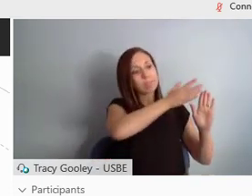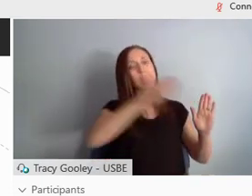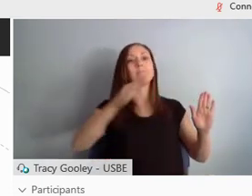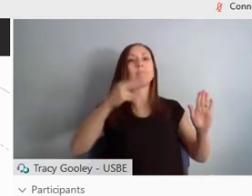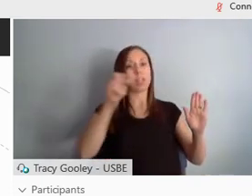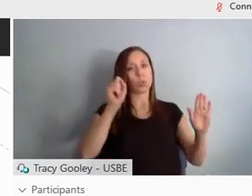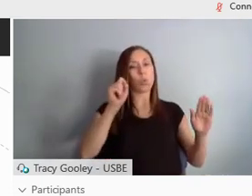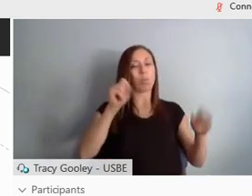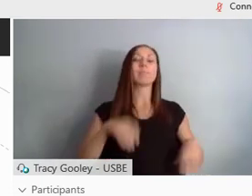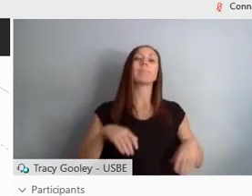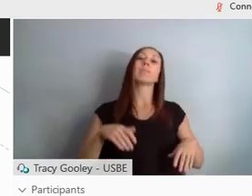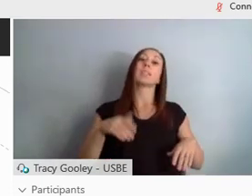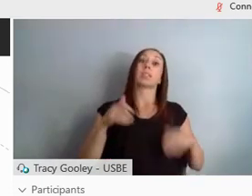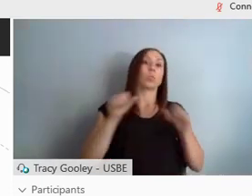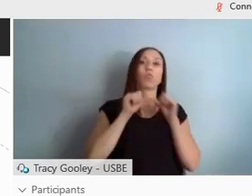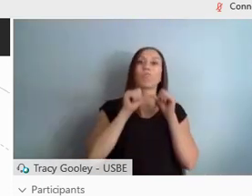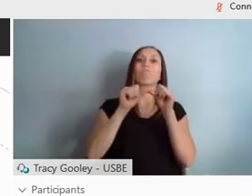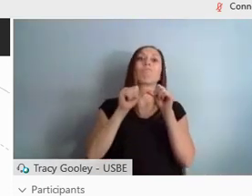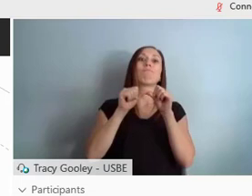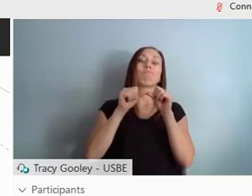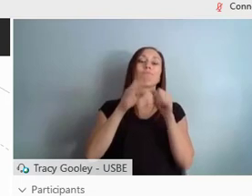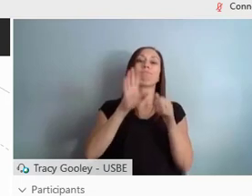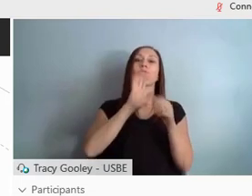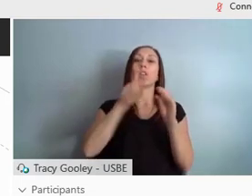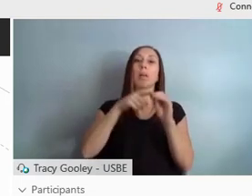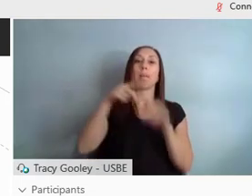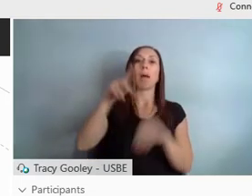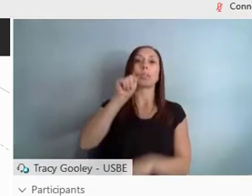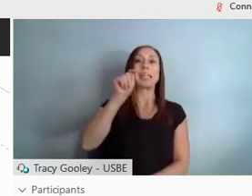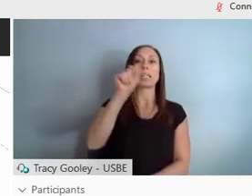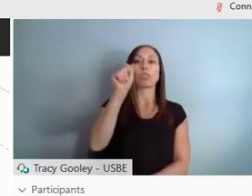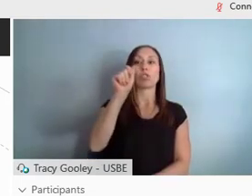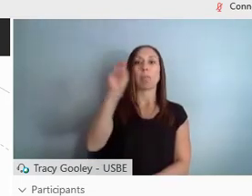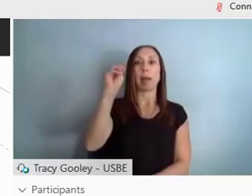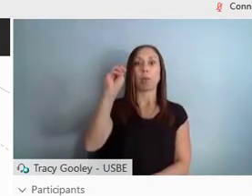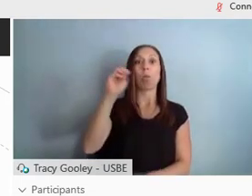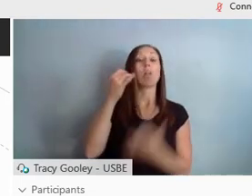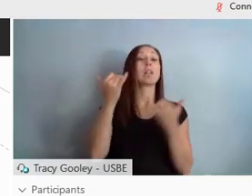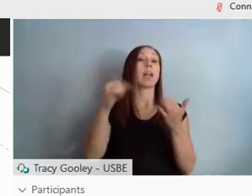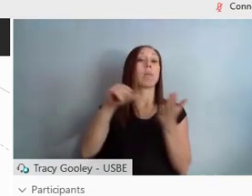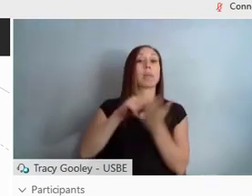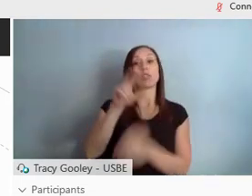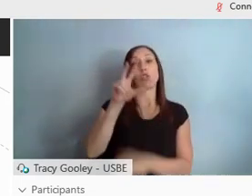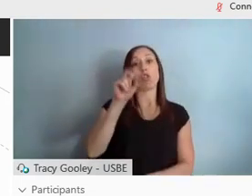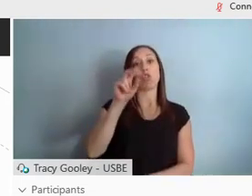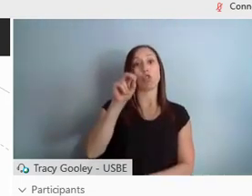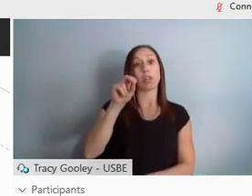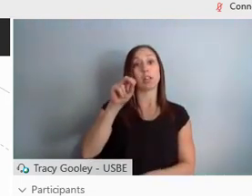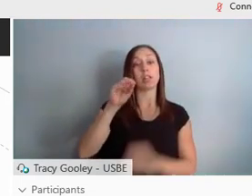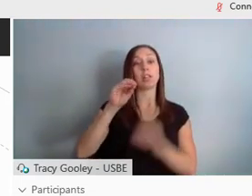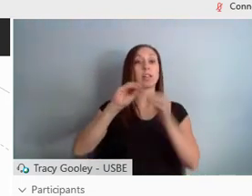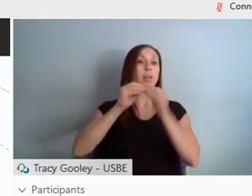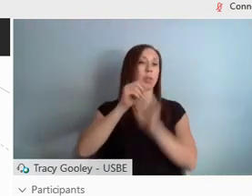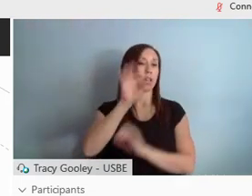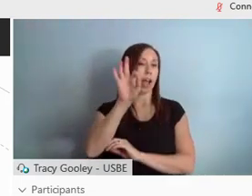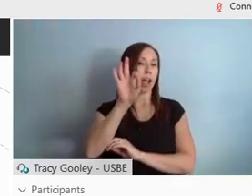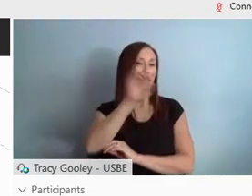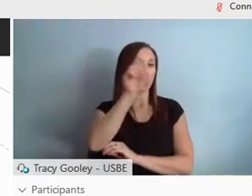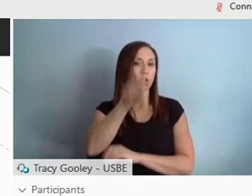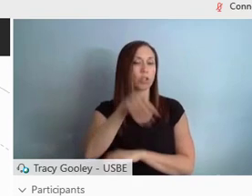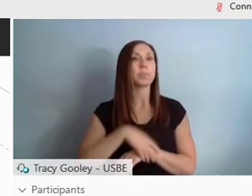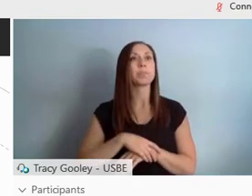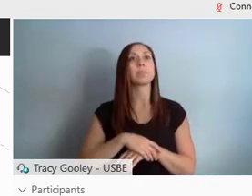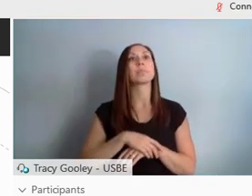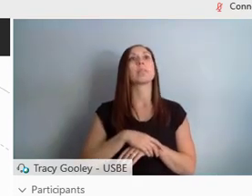going to continue on going through the test administration manual. We're on page 30 for question number 9. So